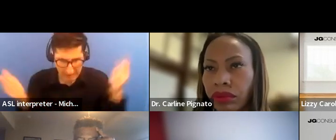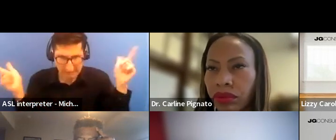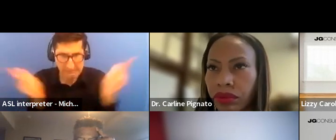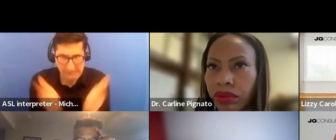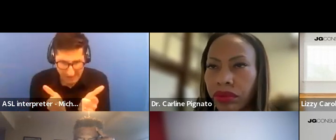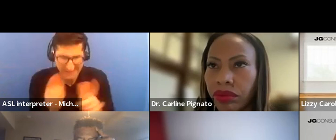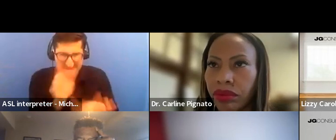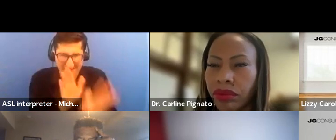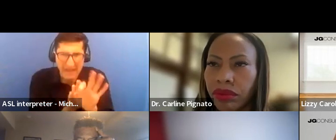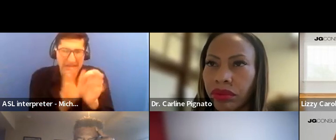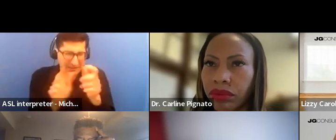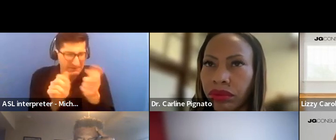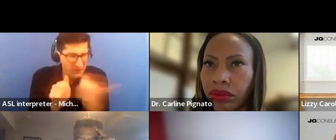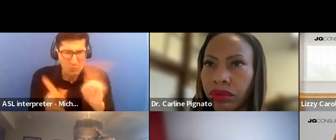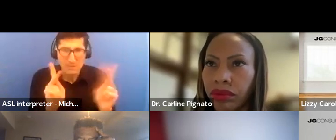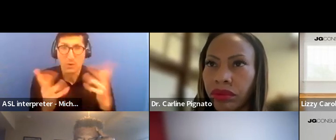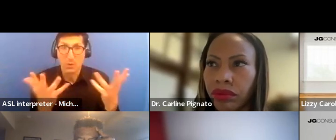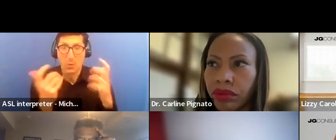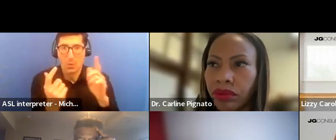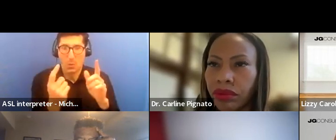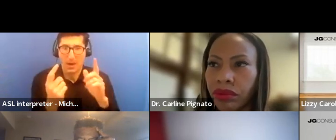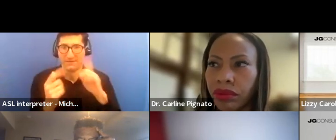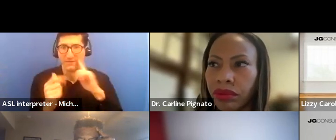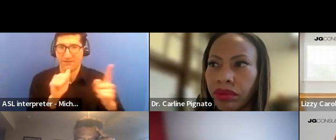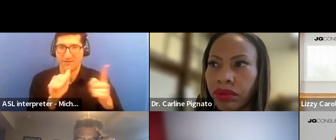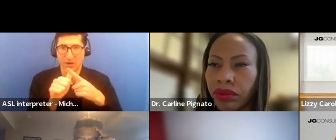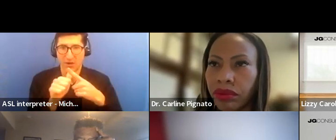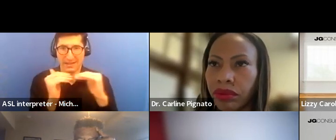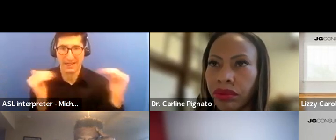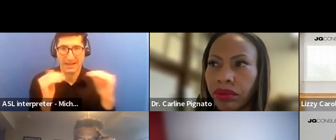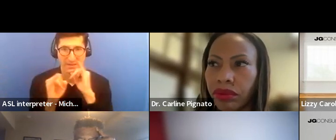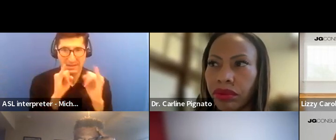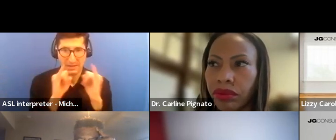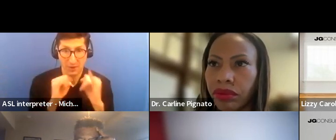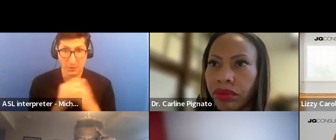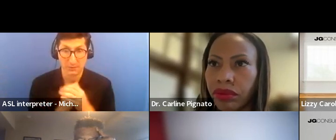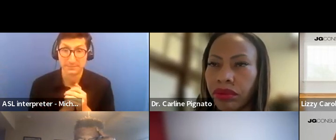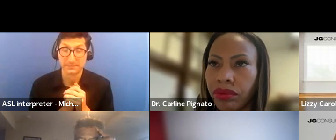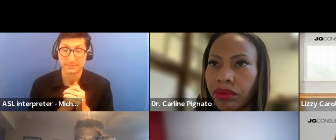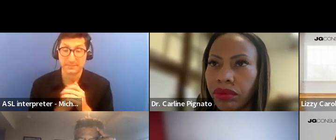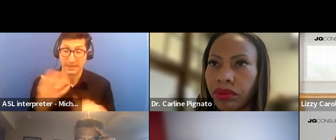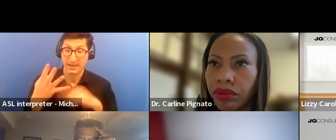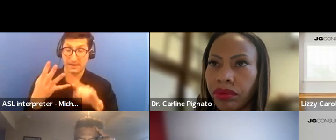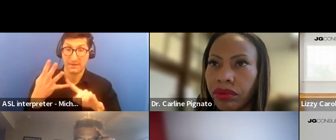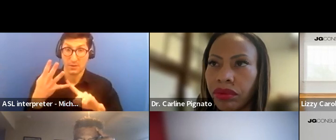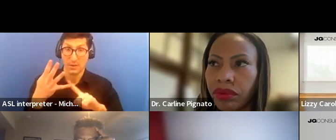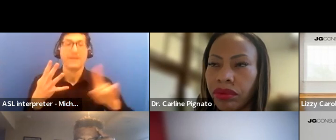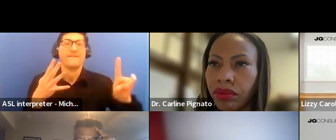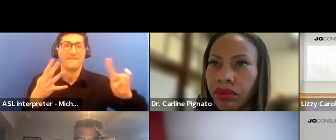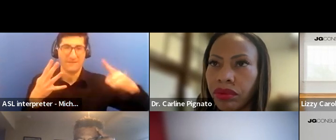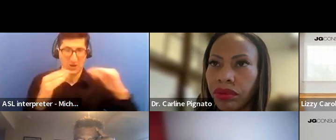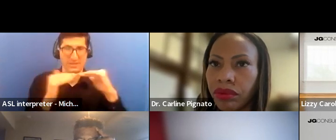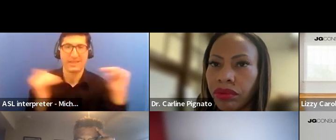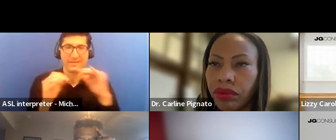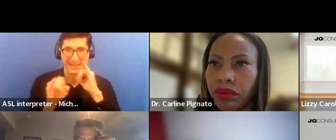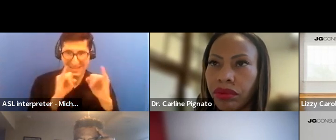the first level interview. The next piece that happens is the first level interview and our